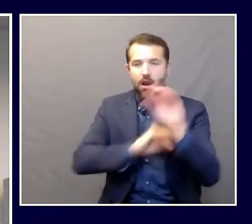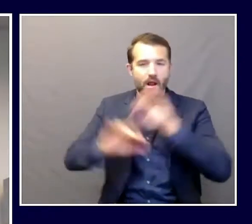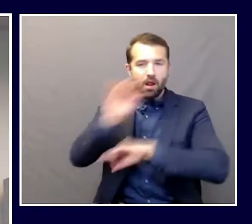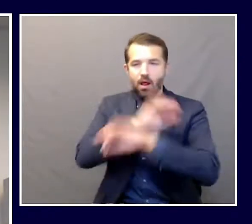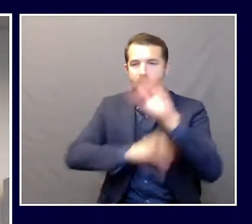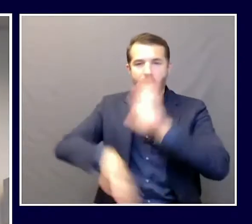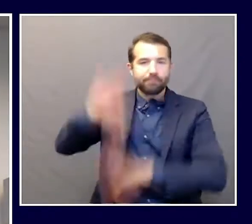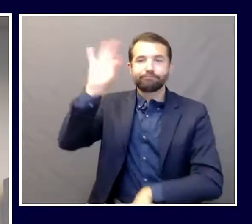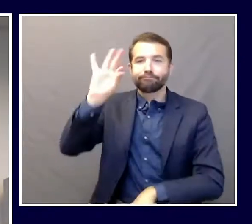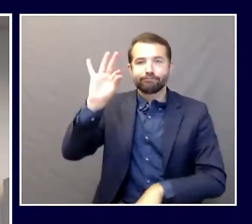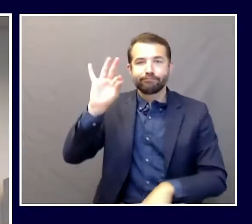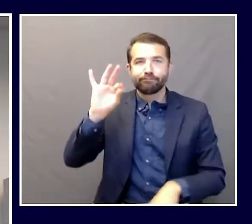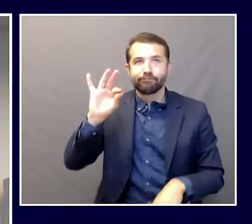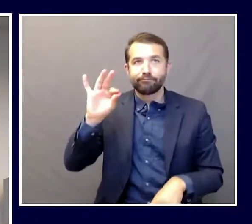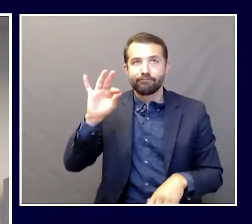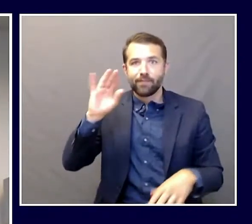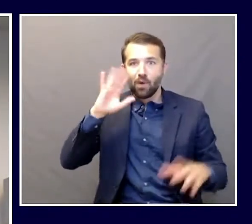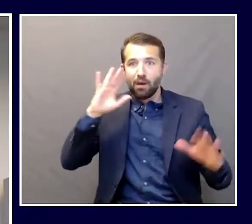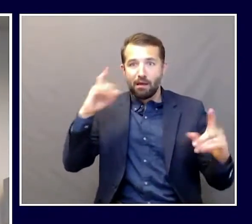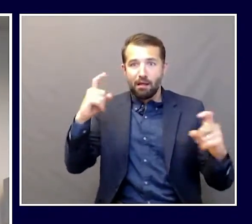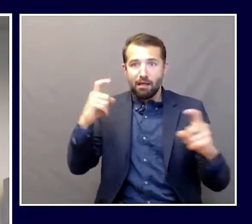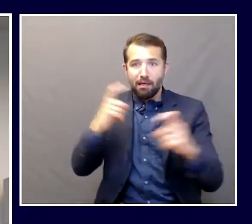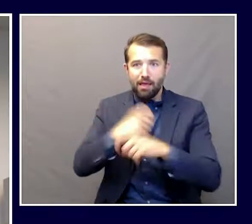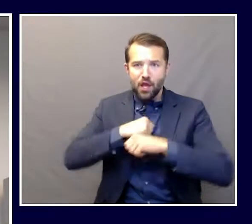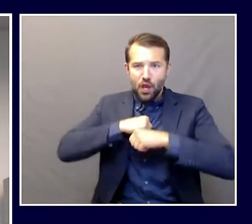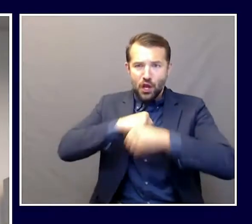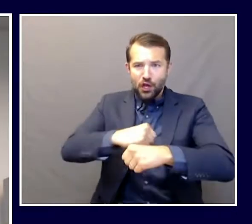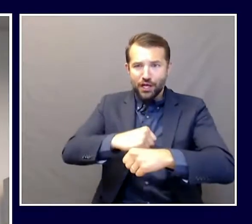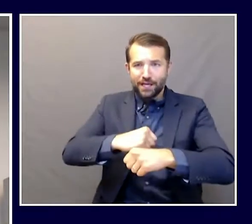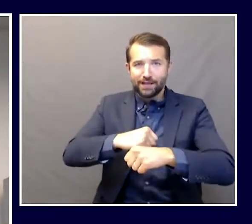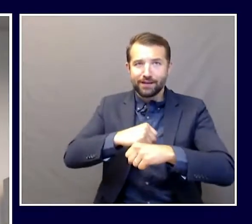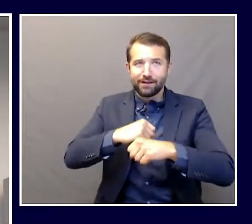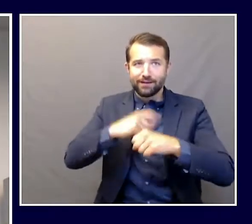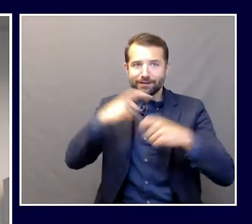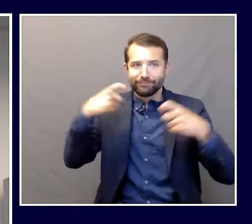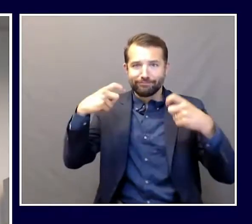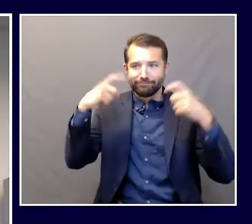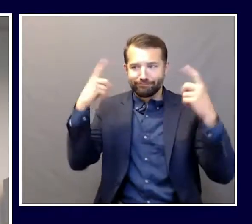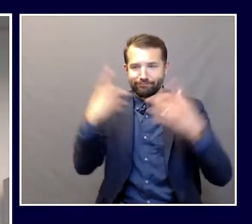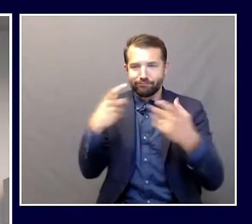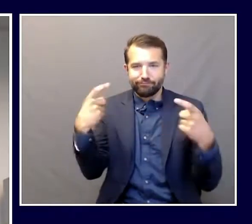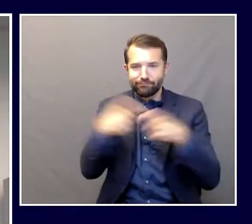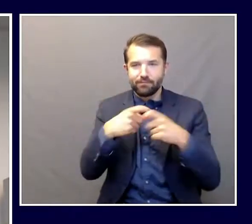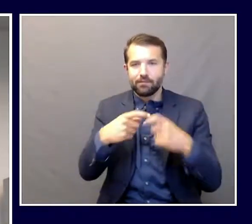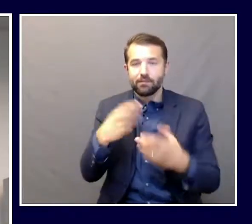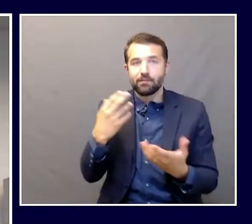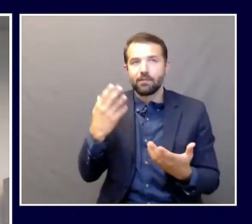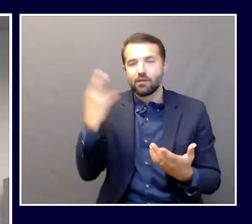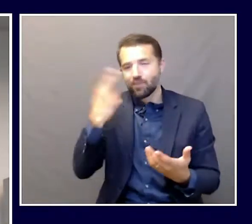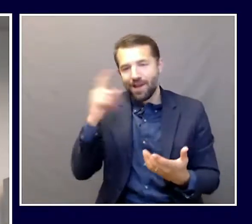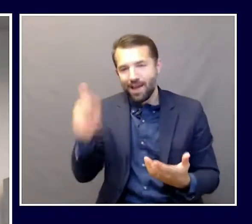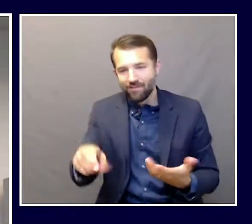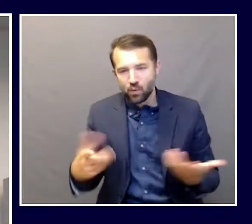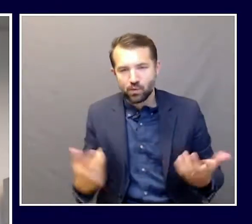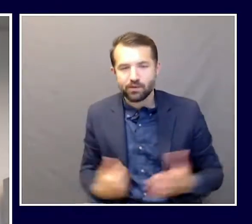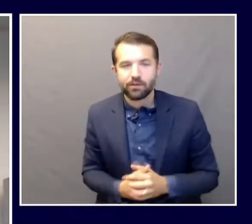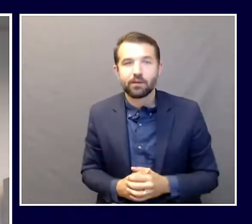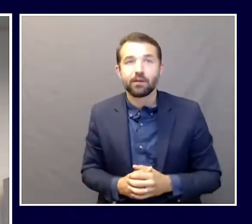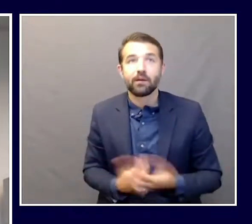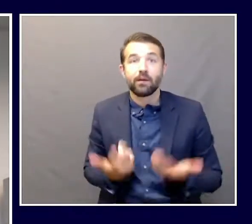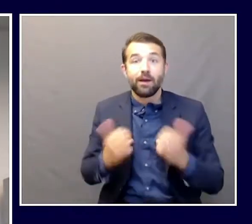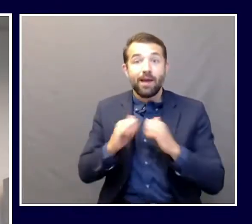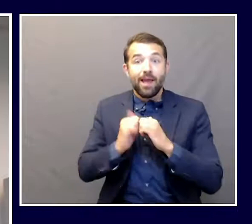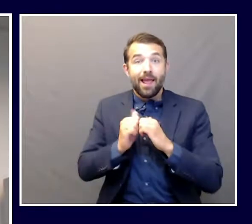make it, obvious for all the obvious reasons. We're working on but the actual notification of the winner,